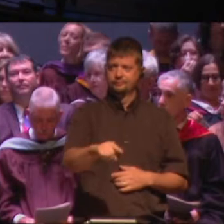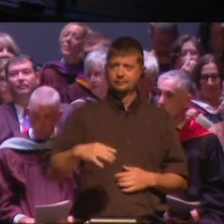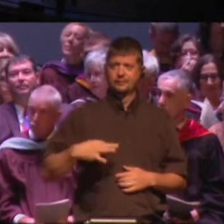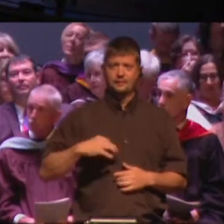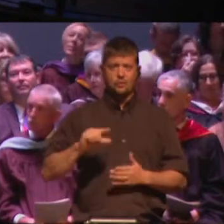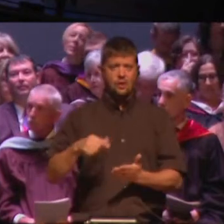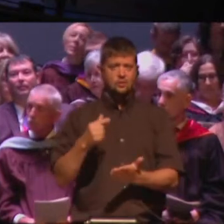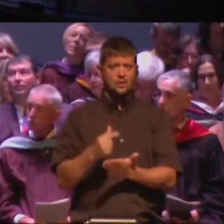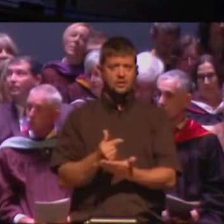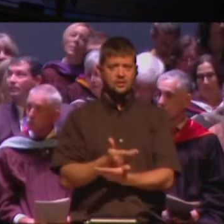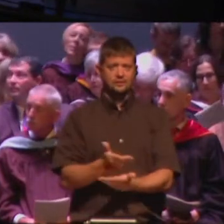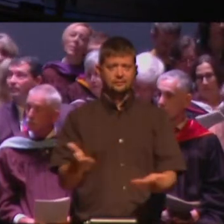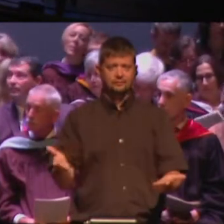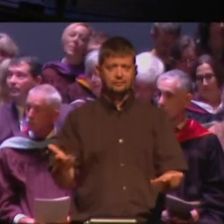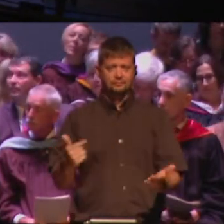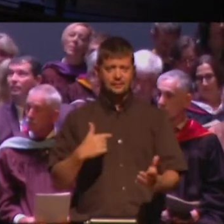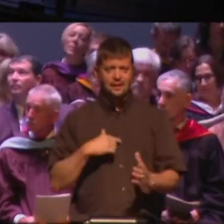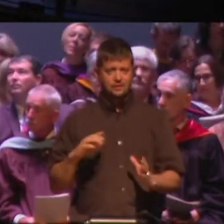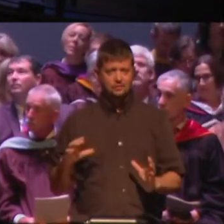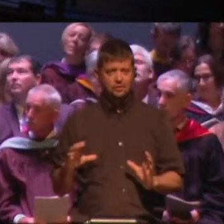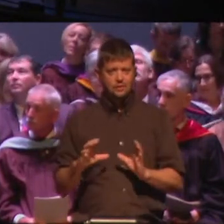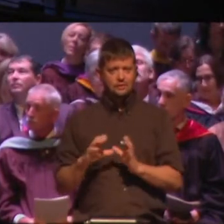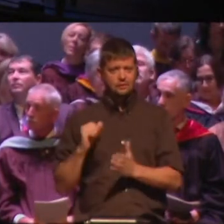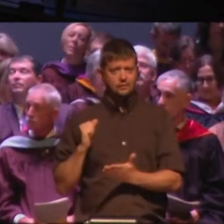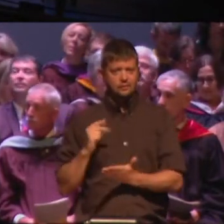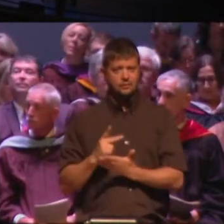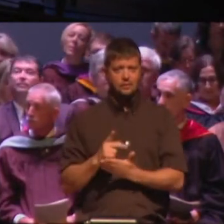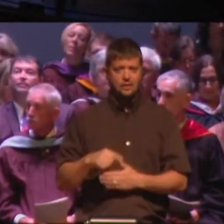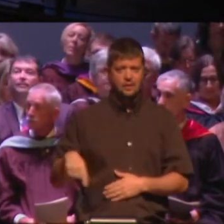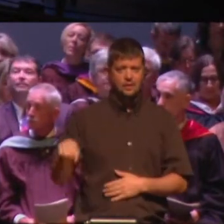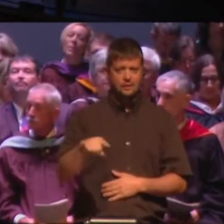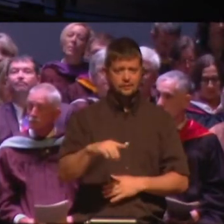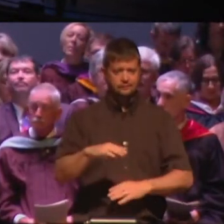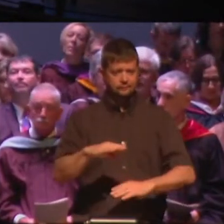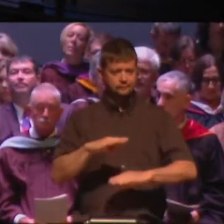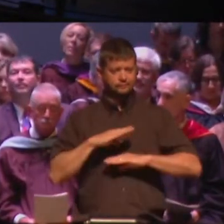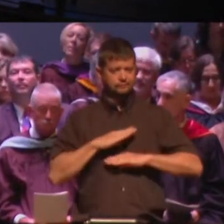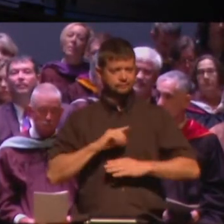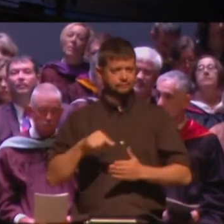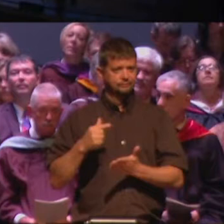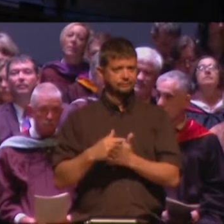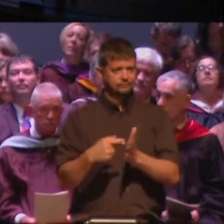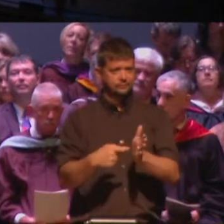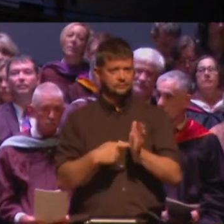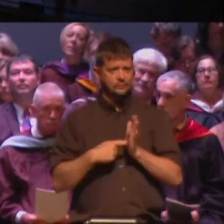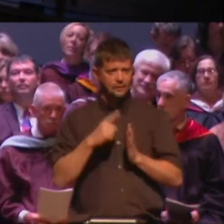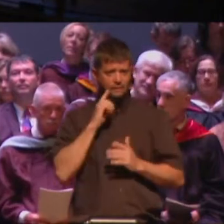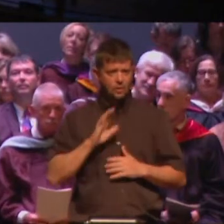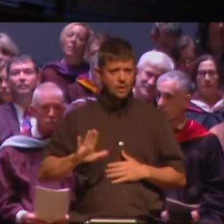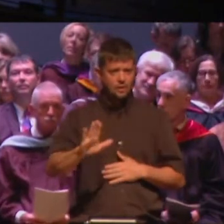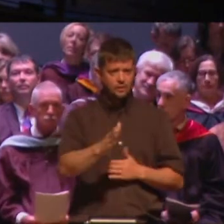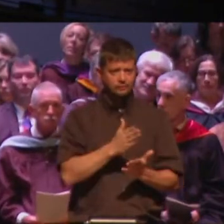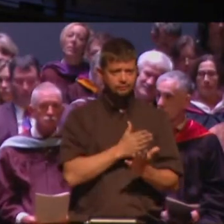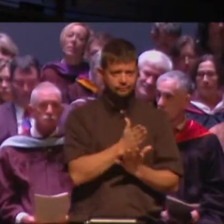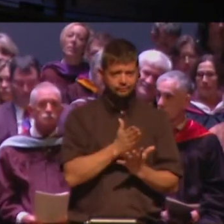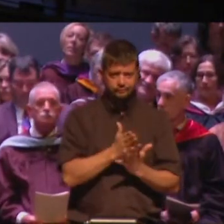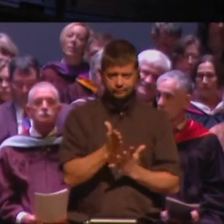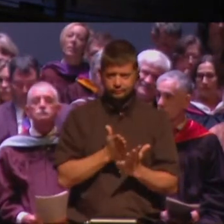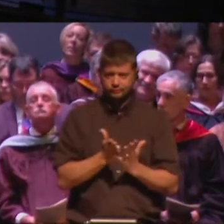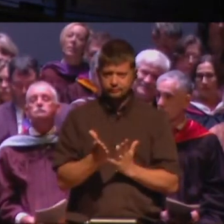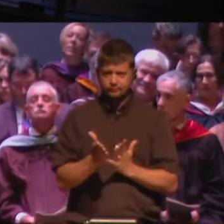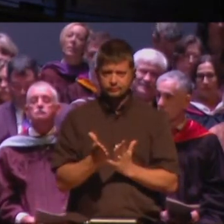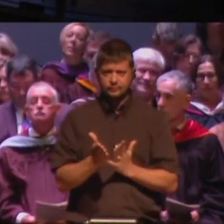graduation. I certify that these persons have fulfilled the graduation requirements for their respective programs of study